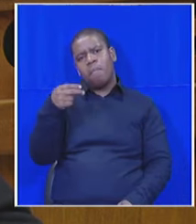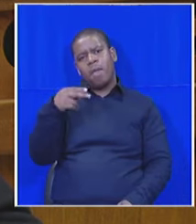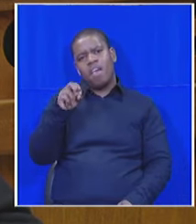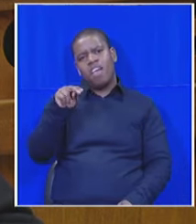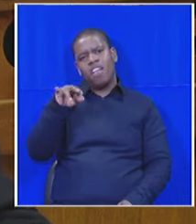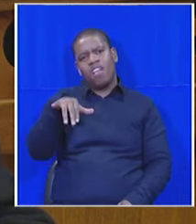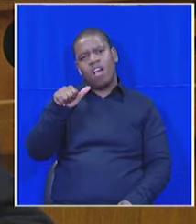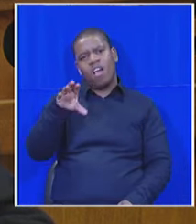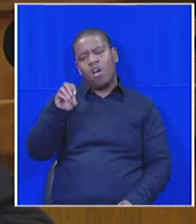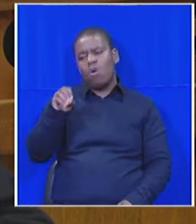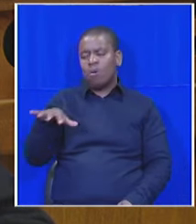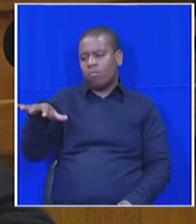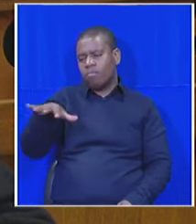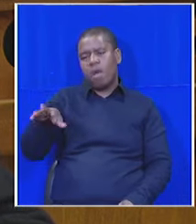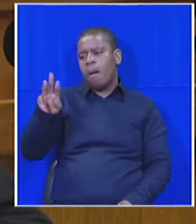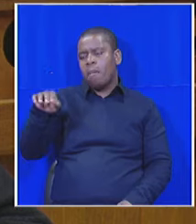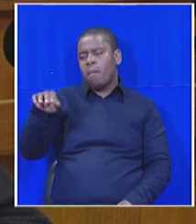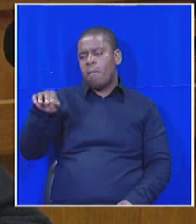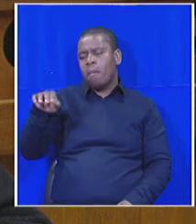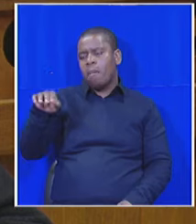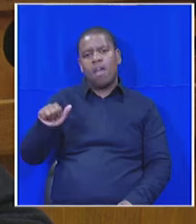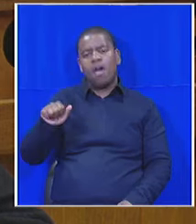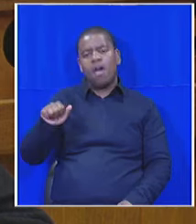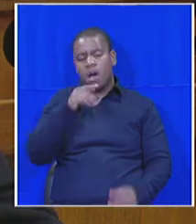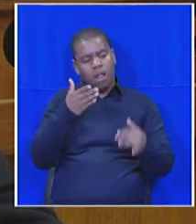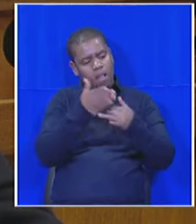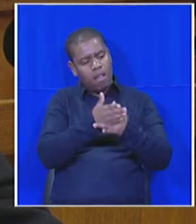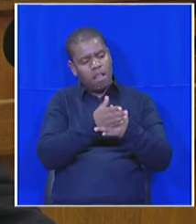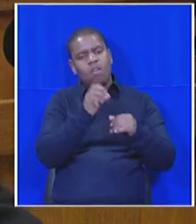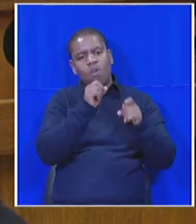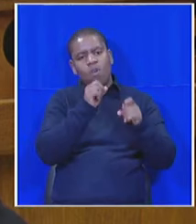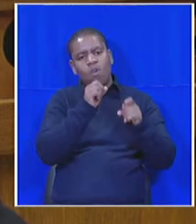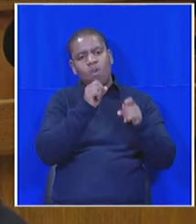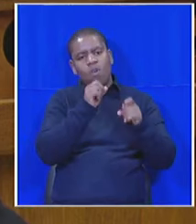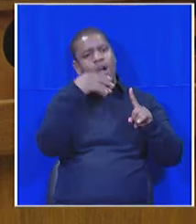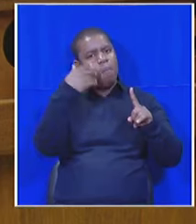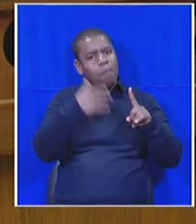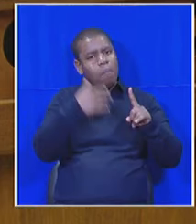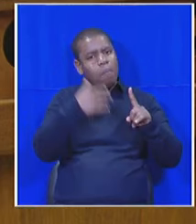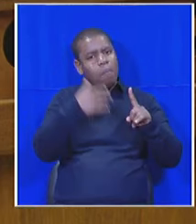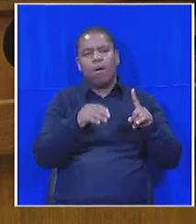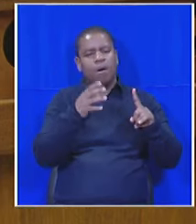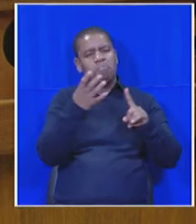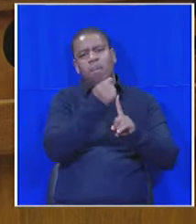in Makana that did not achieve the objectives of the intervention and had to be renewed with a new administrator.